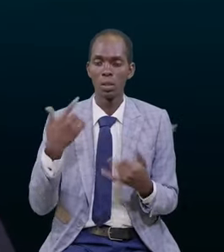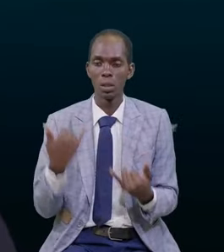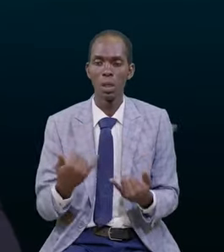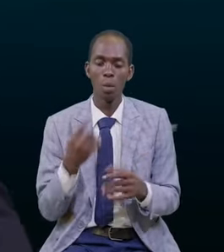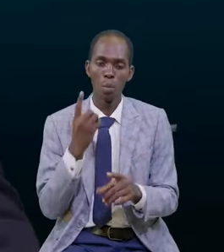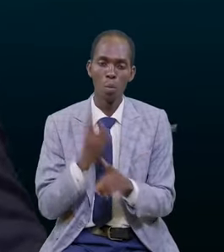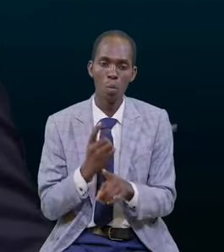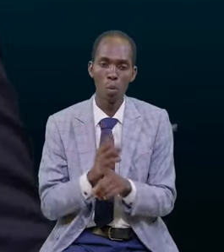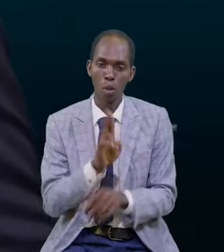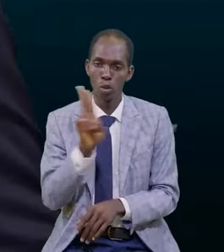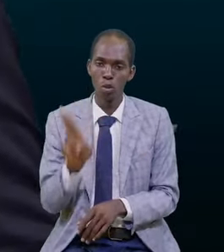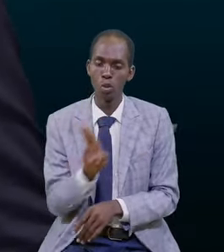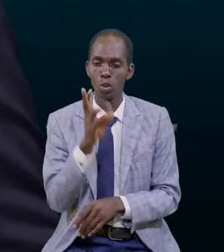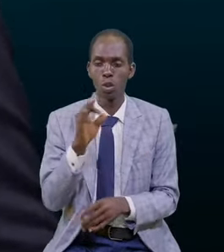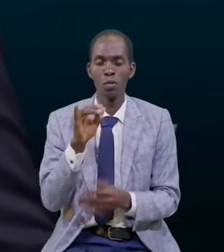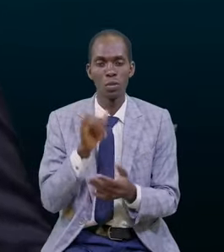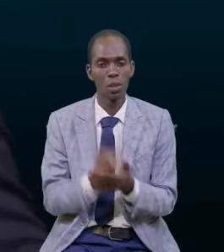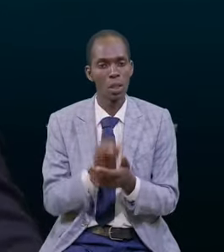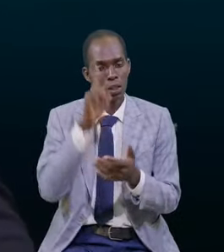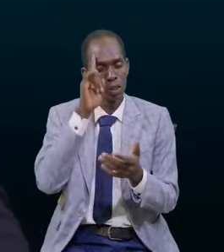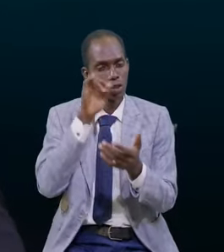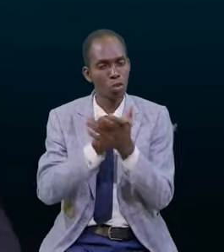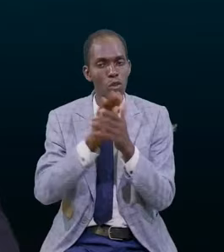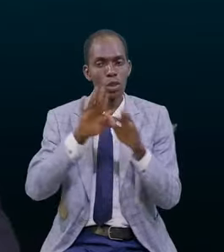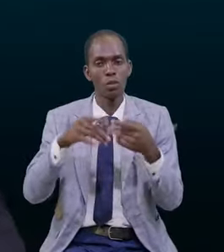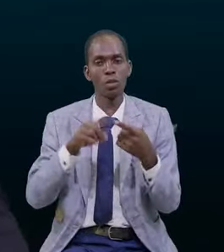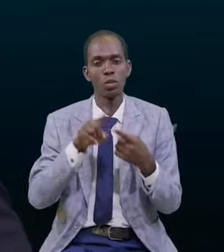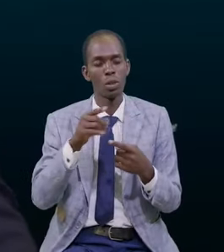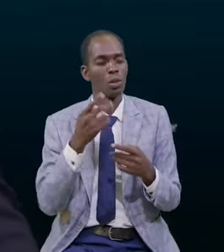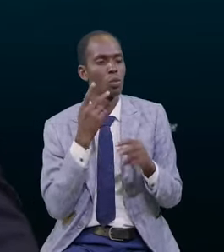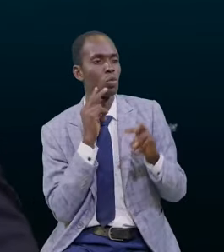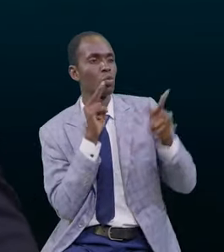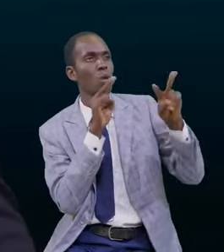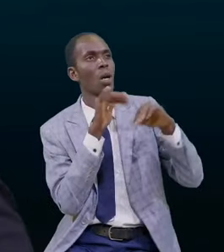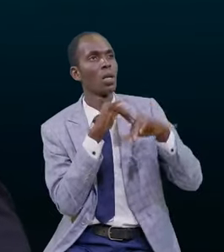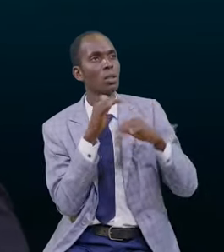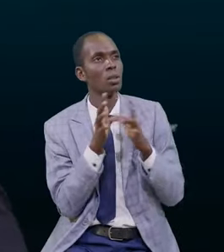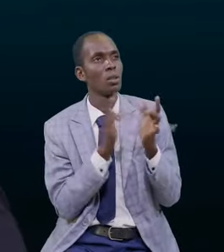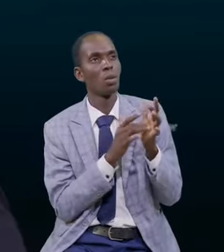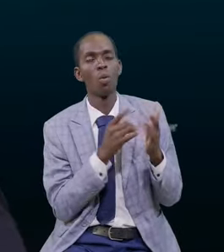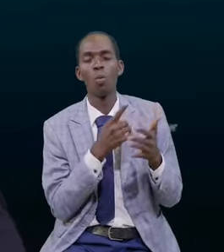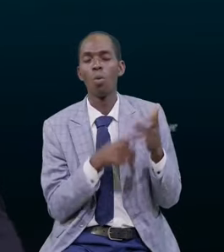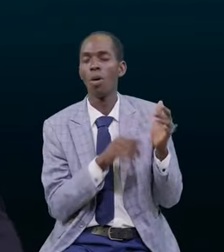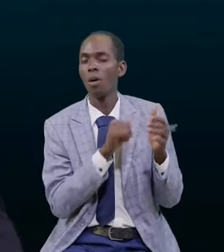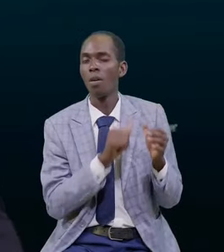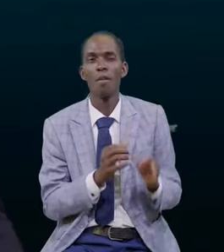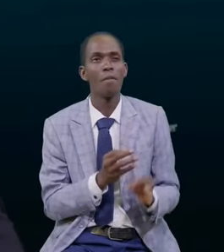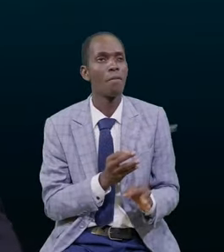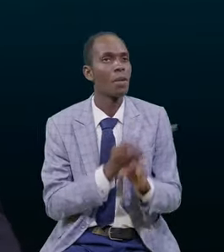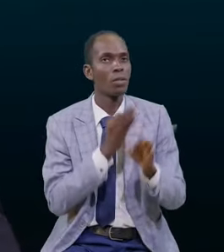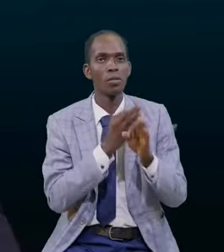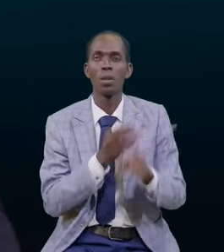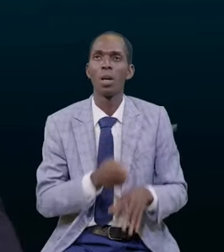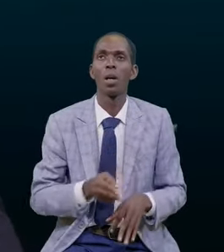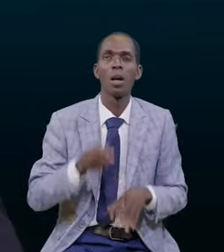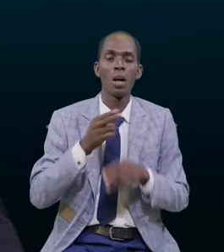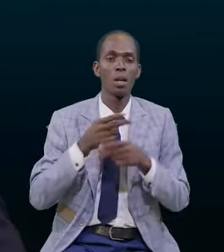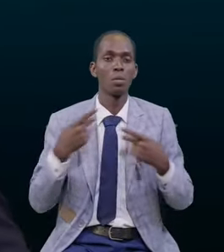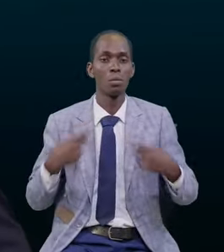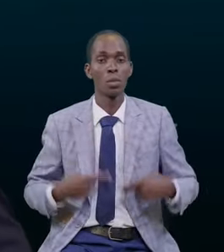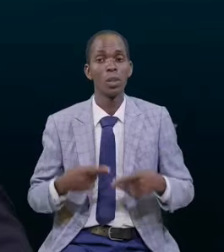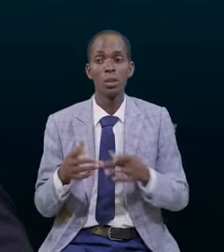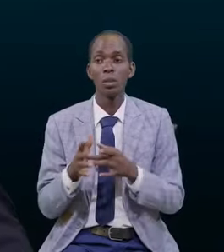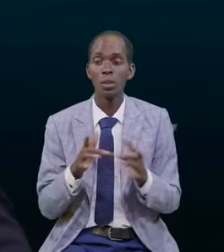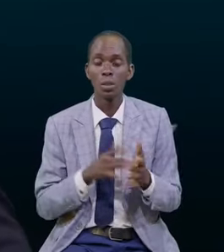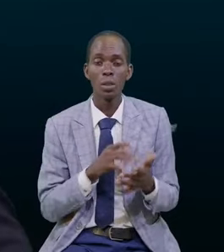Lord and Savior Jesus Christ what a faithful high priest what a faithful high priest Jesus Christ had a Thrust committed to him and